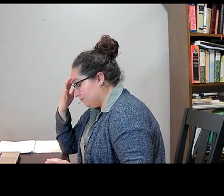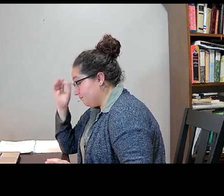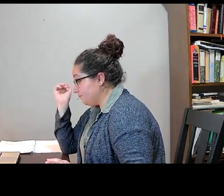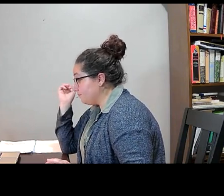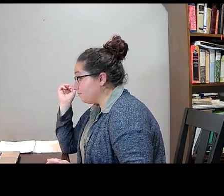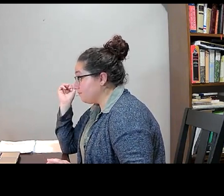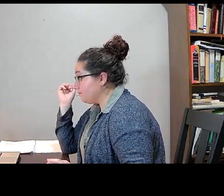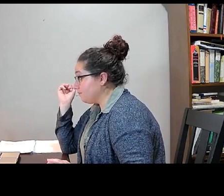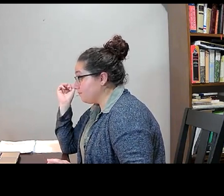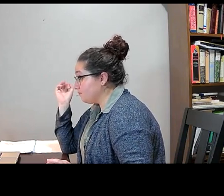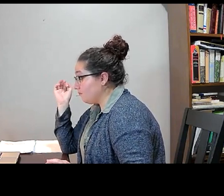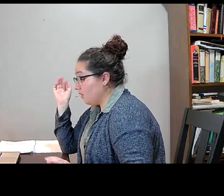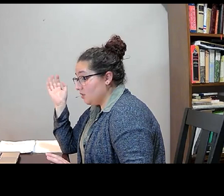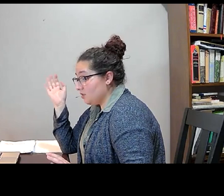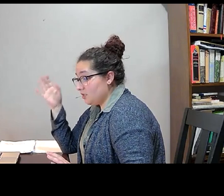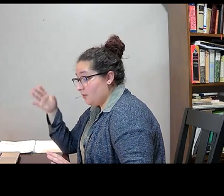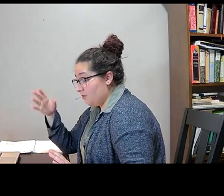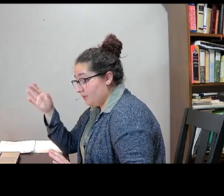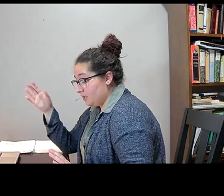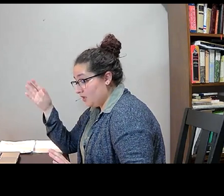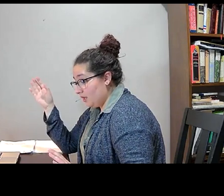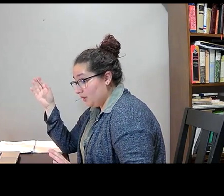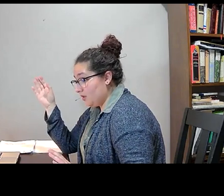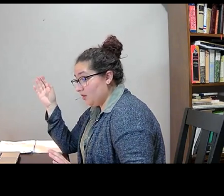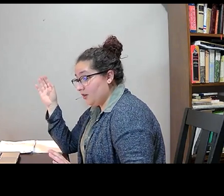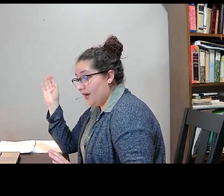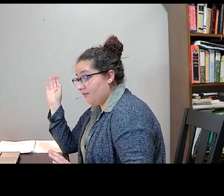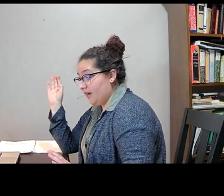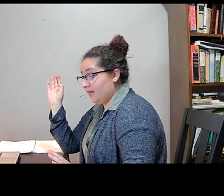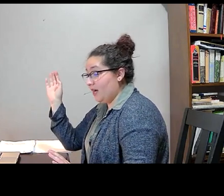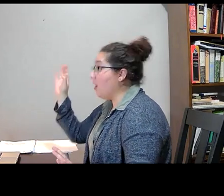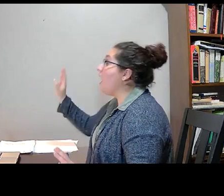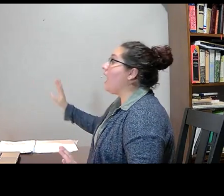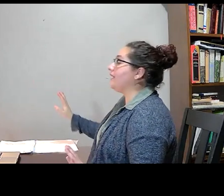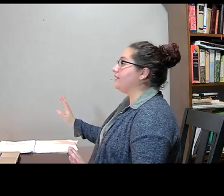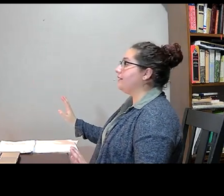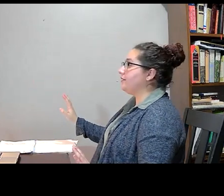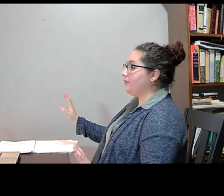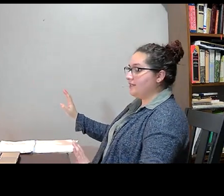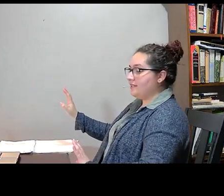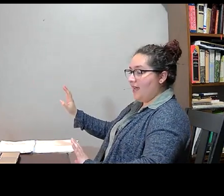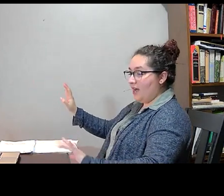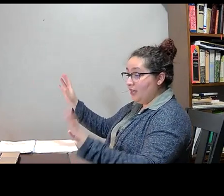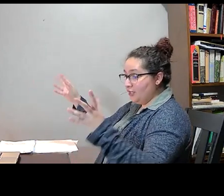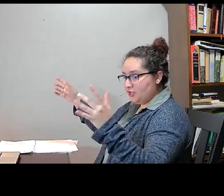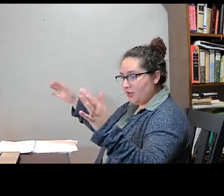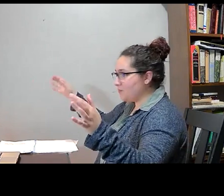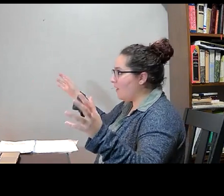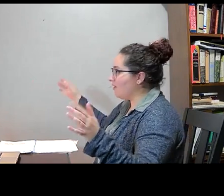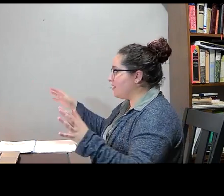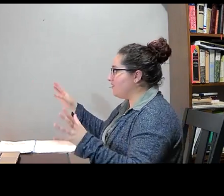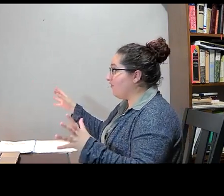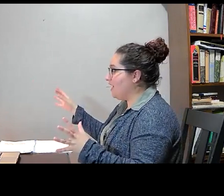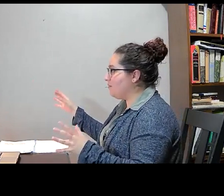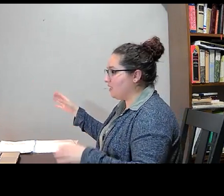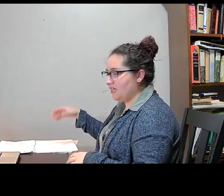Joe because he felt like family. She's probably turning in her grave right now. I can hear her voice now. Joe's part